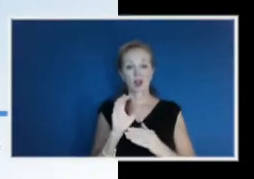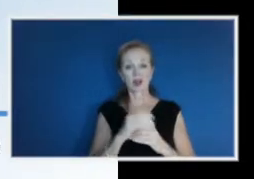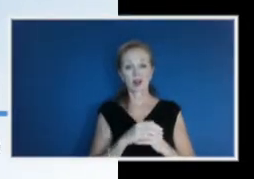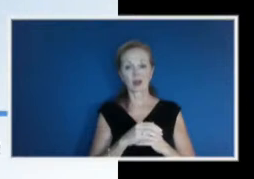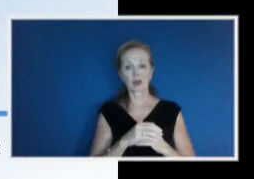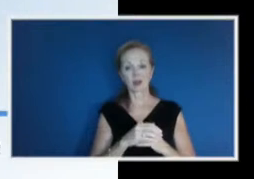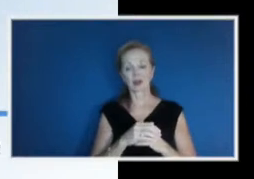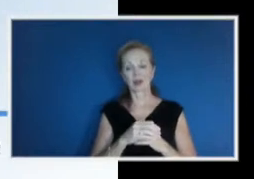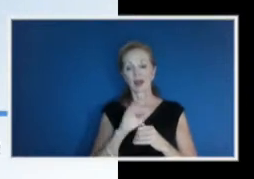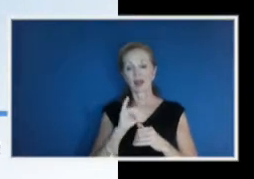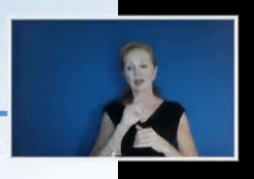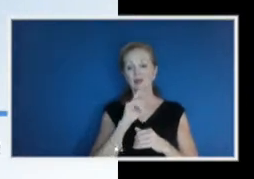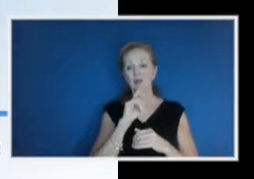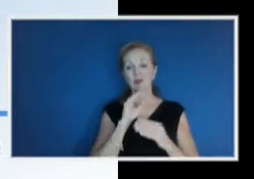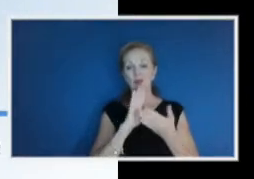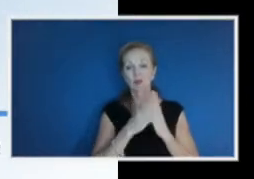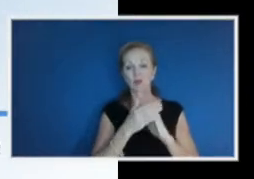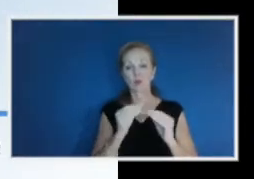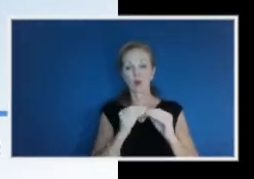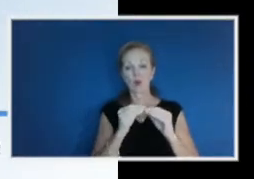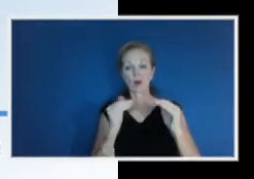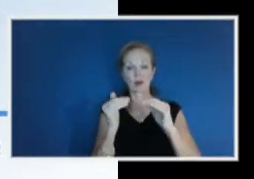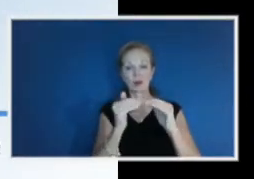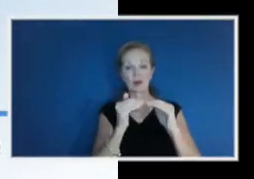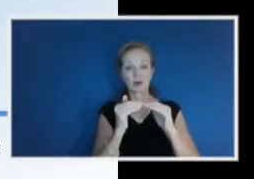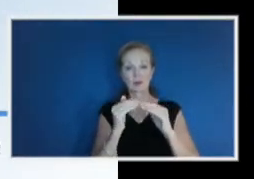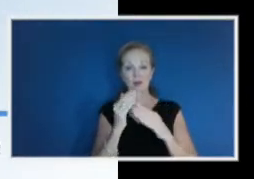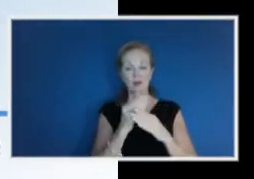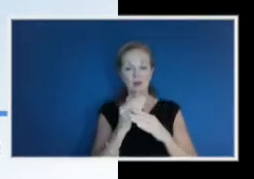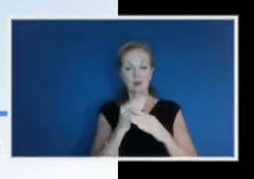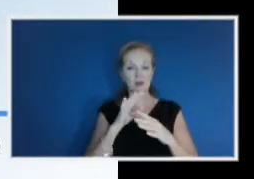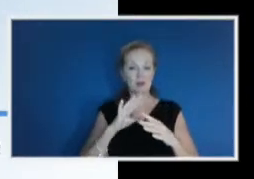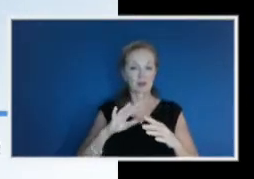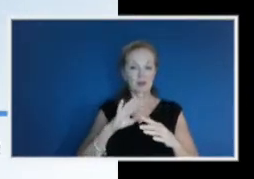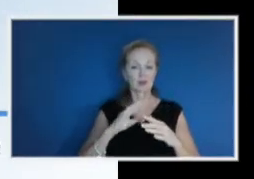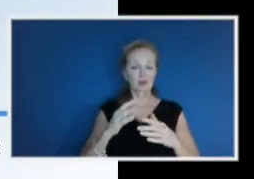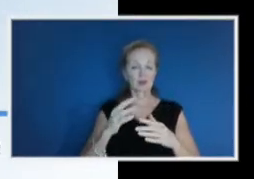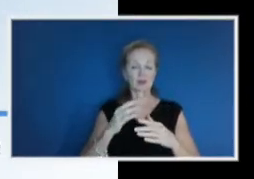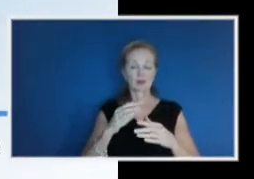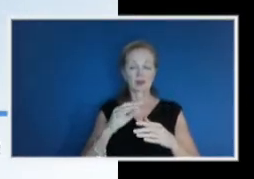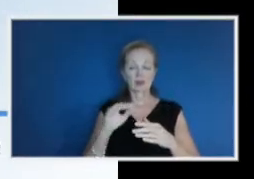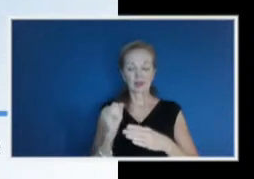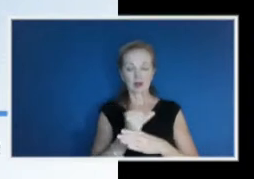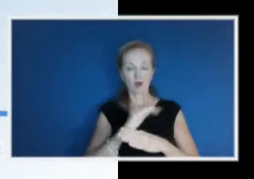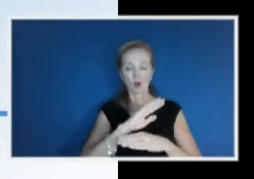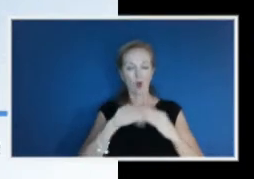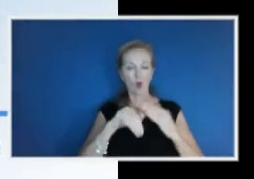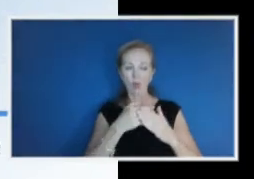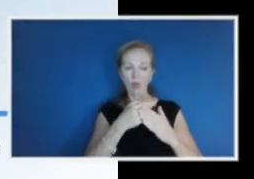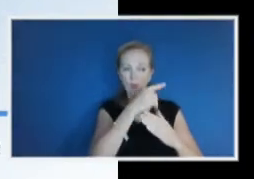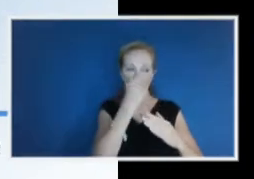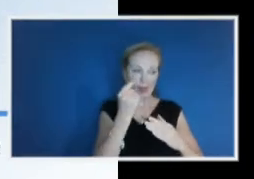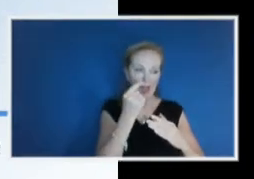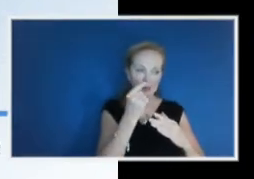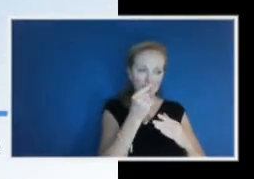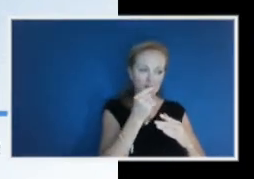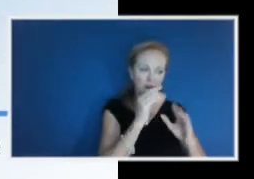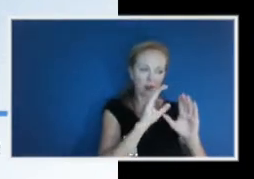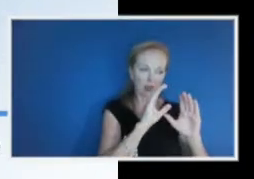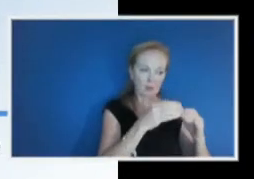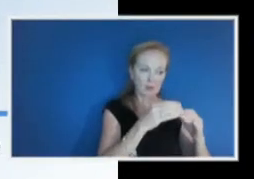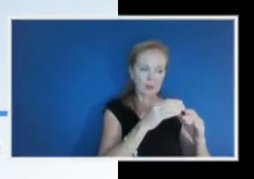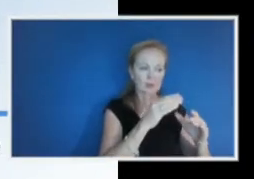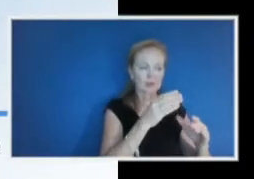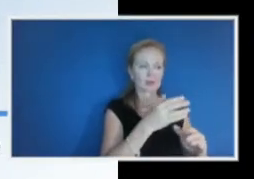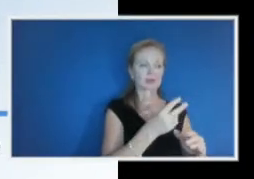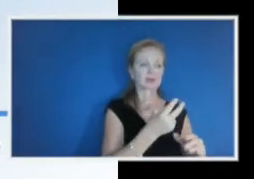that to be more equal amongst the groups and amongst the industries so that all the black firms aren't all stuck in trucking and nobody's getting any work